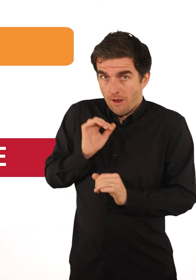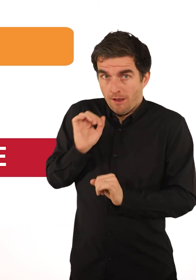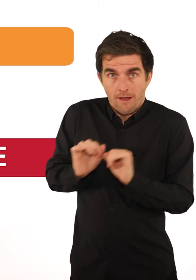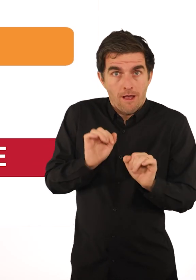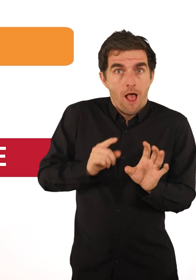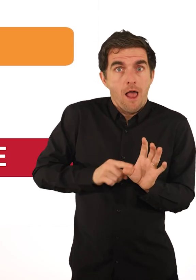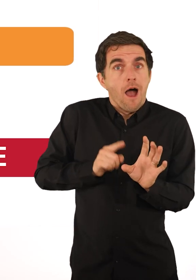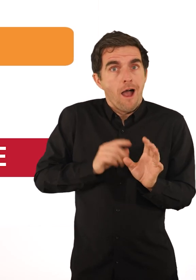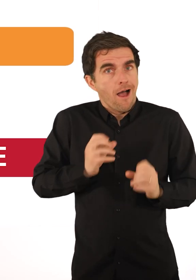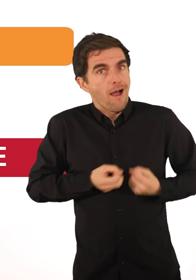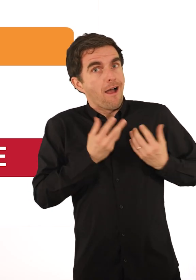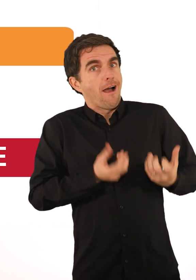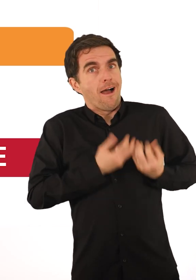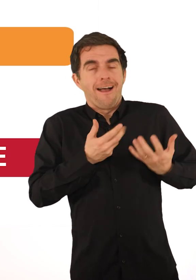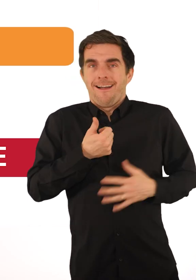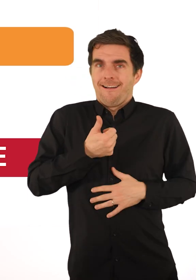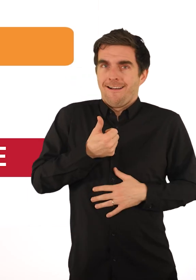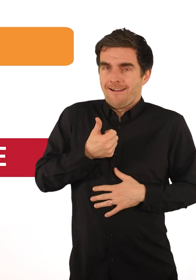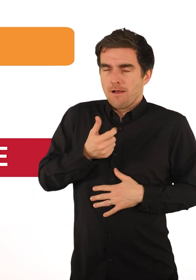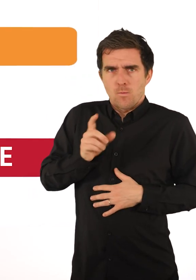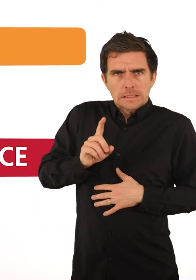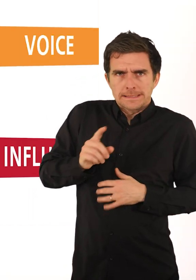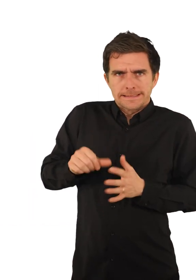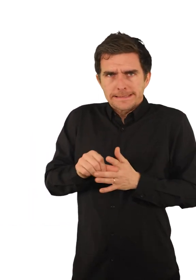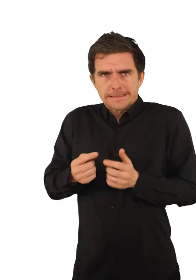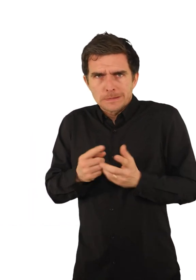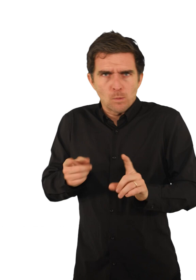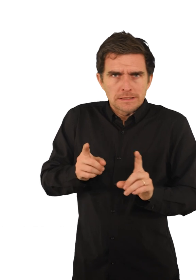young people have a voice about things that affect them.